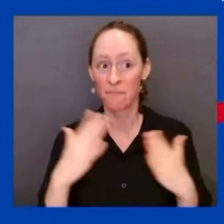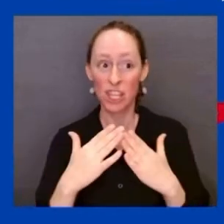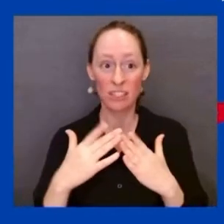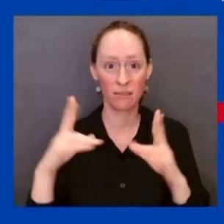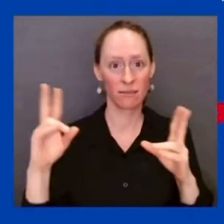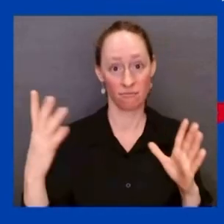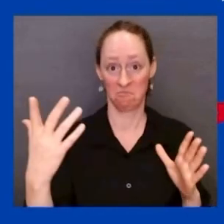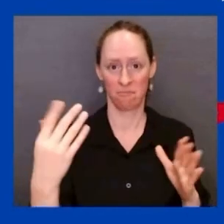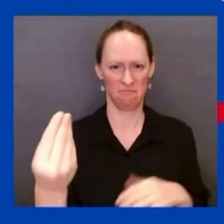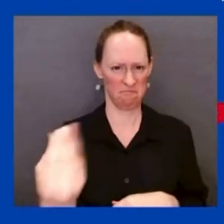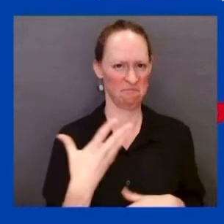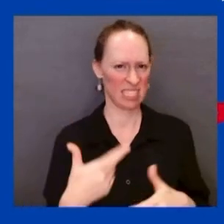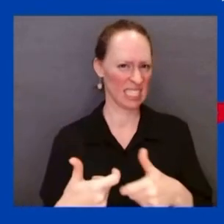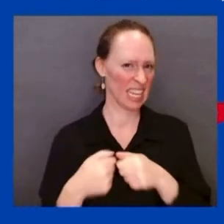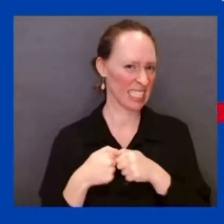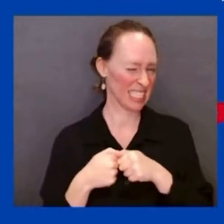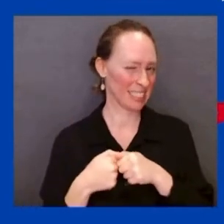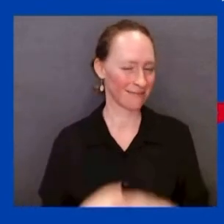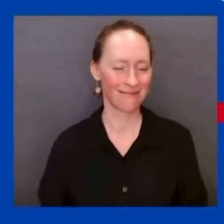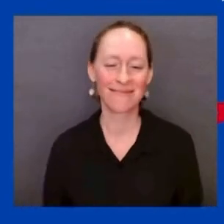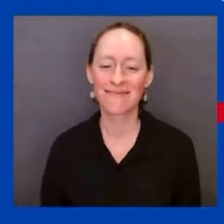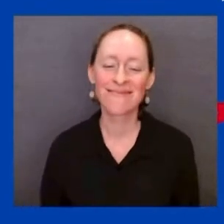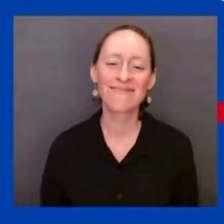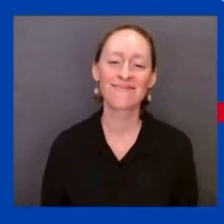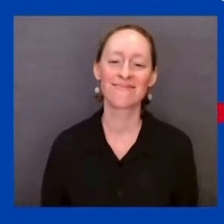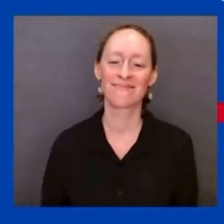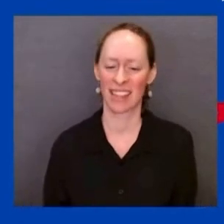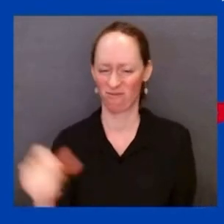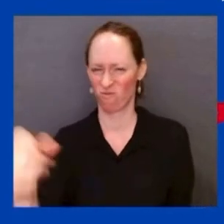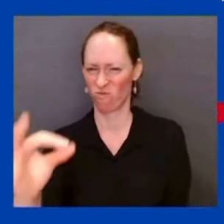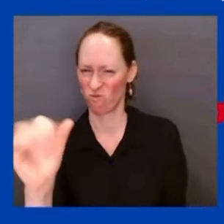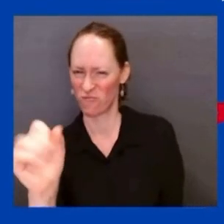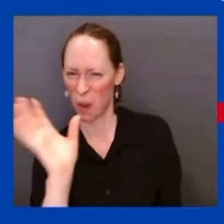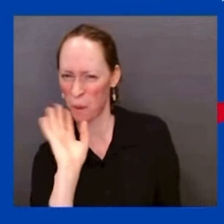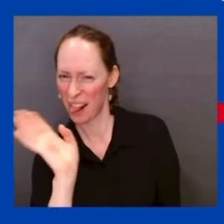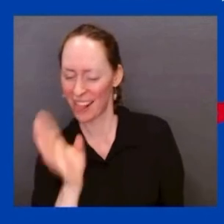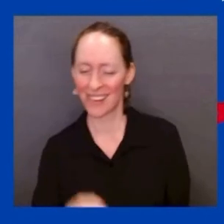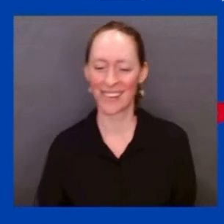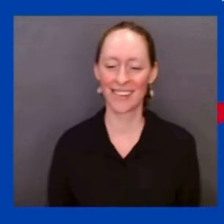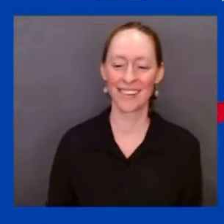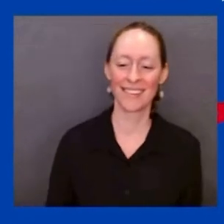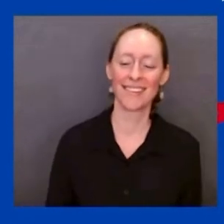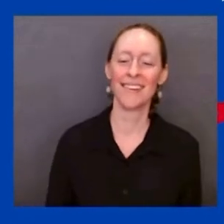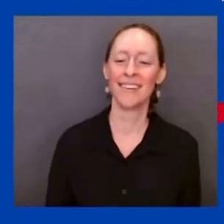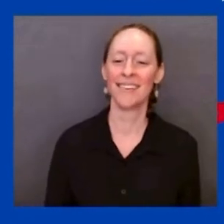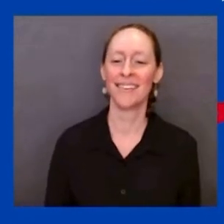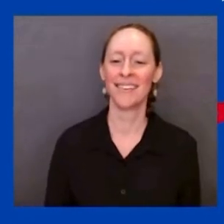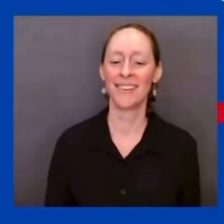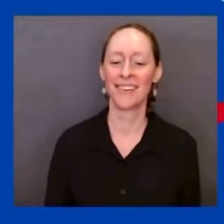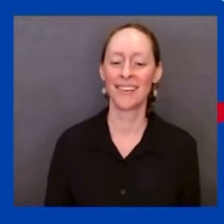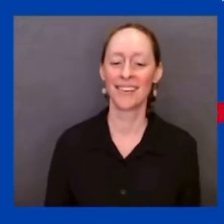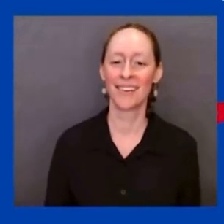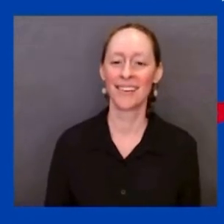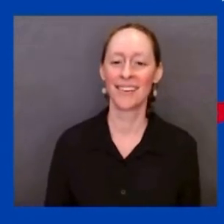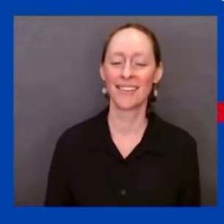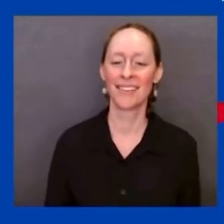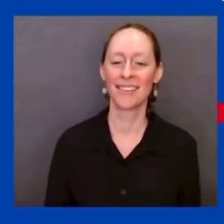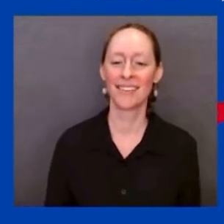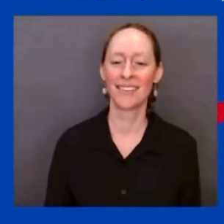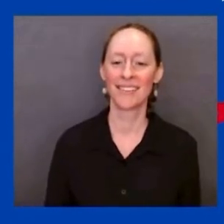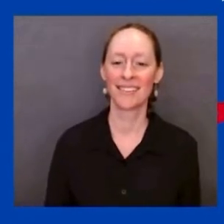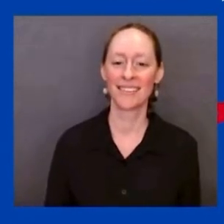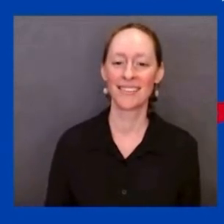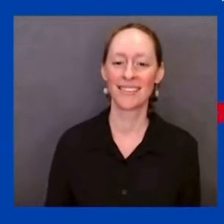We absolutely will. Okay. Because I'm always looking for some good books. And, you know, I go to the beach. I'll be